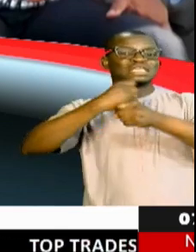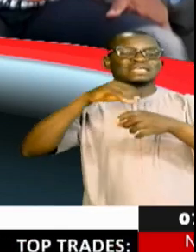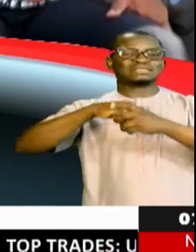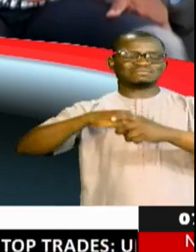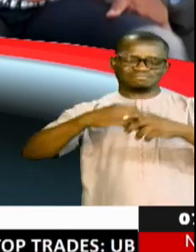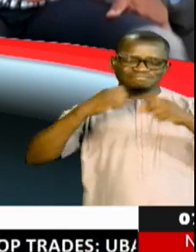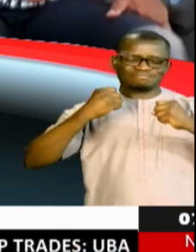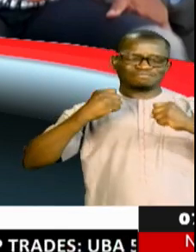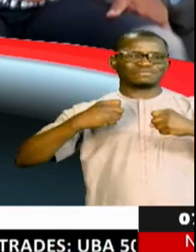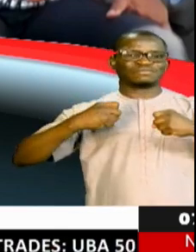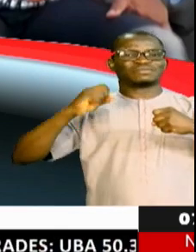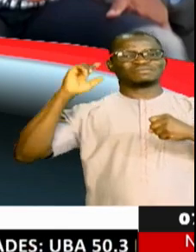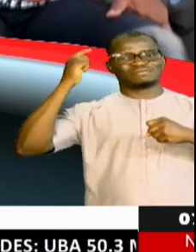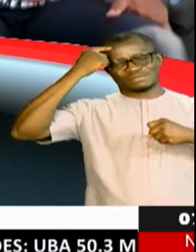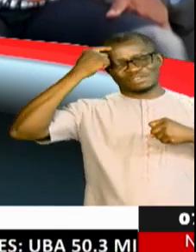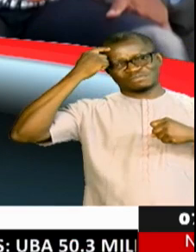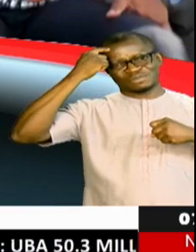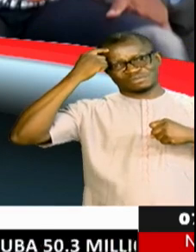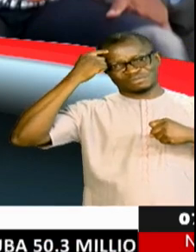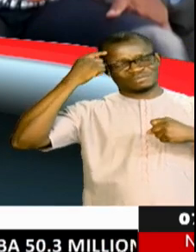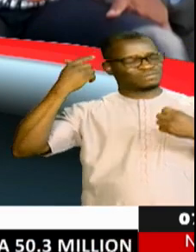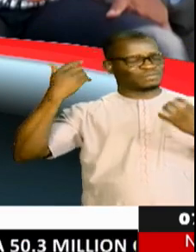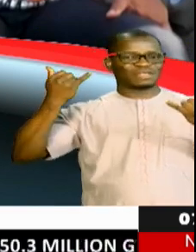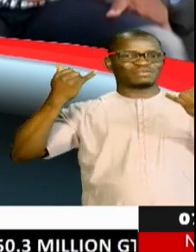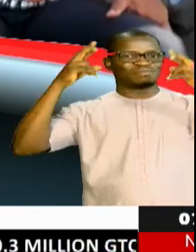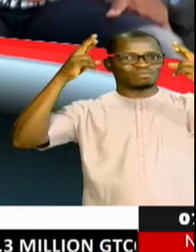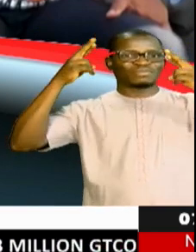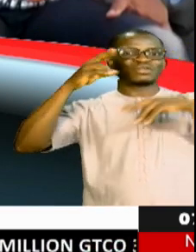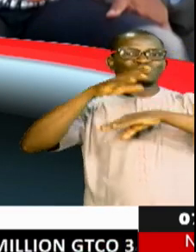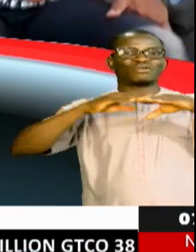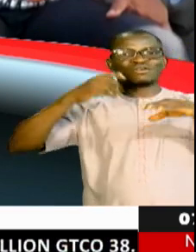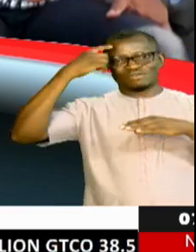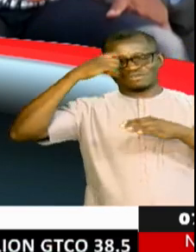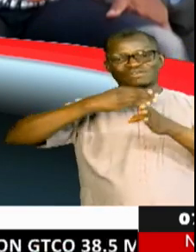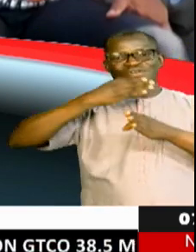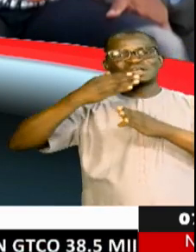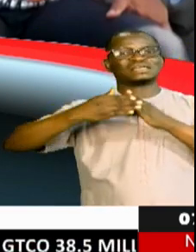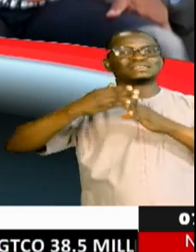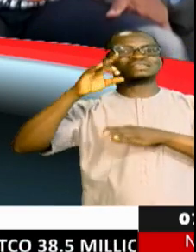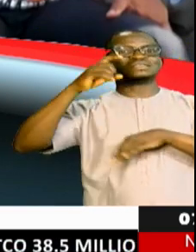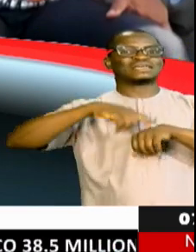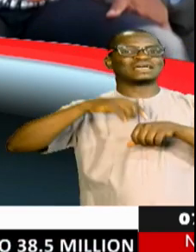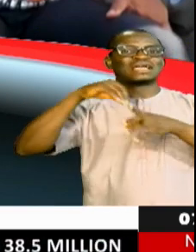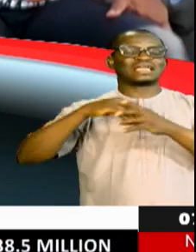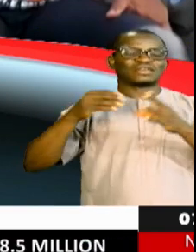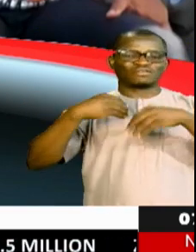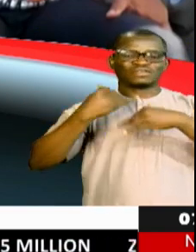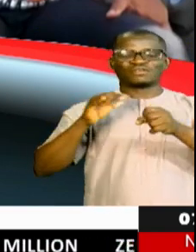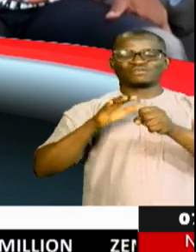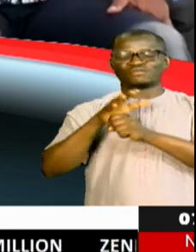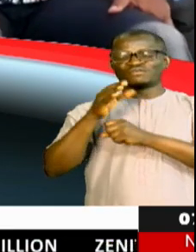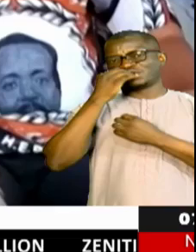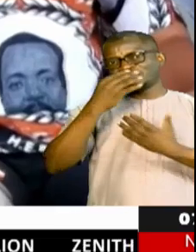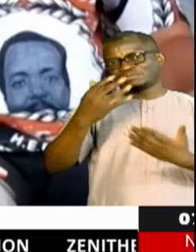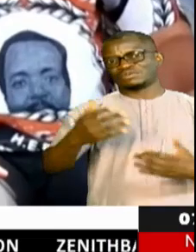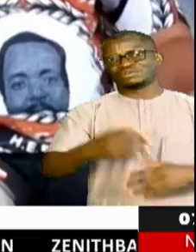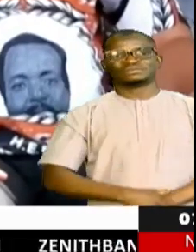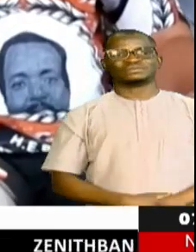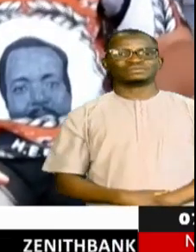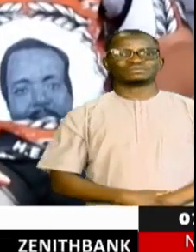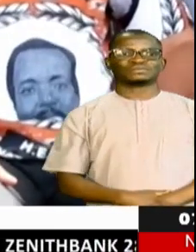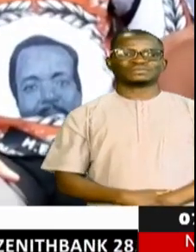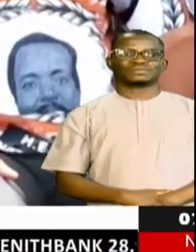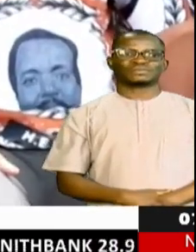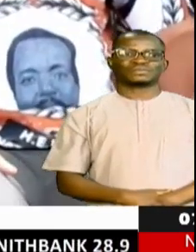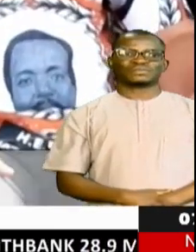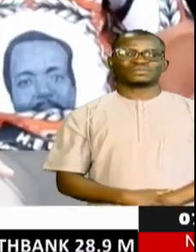special broadcasts, and calls for an 8th term in office. Comfort Fashion reports. For 2 weeks after